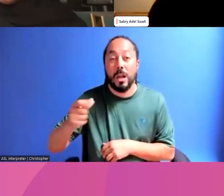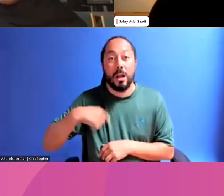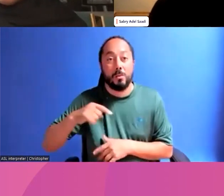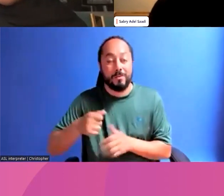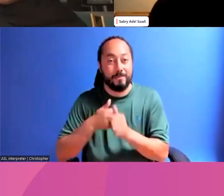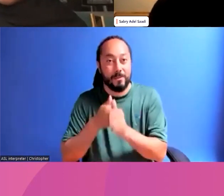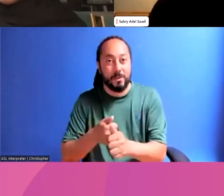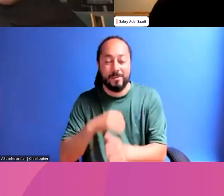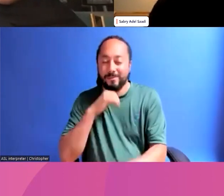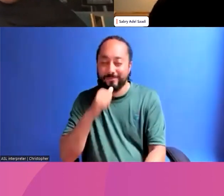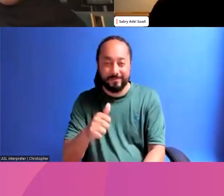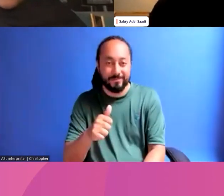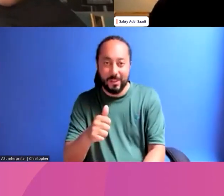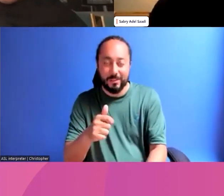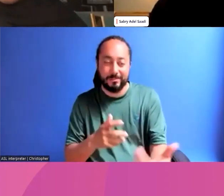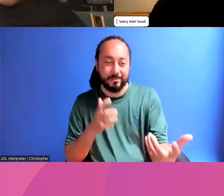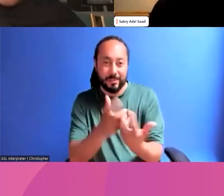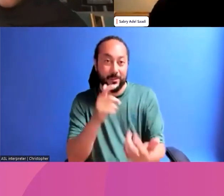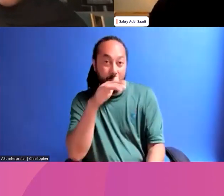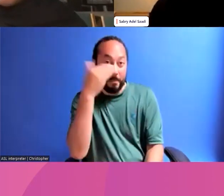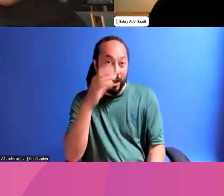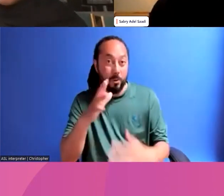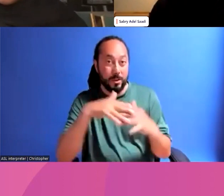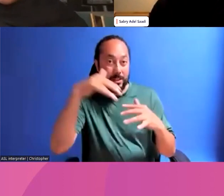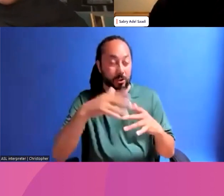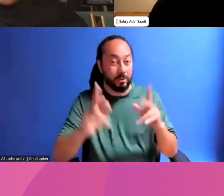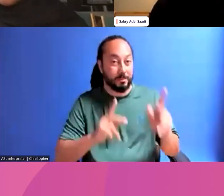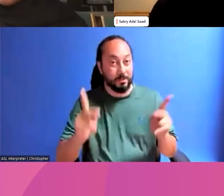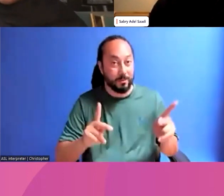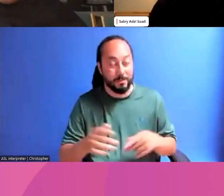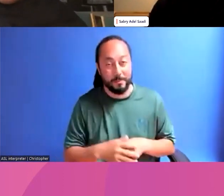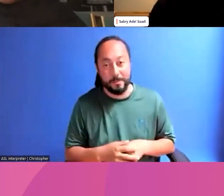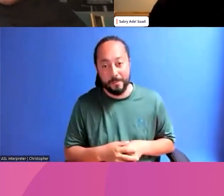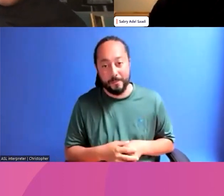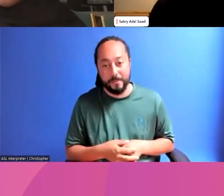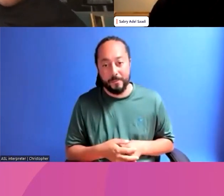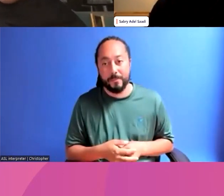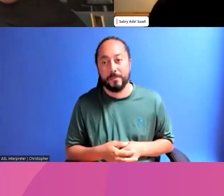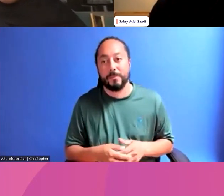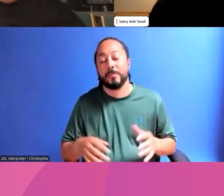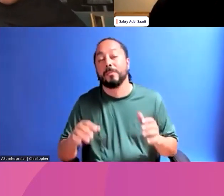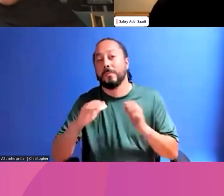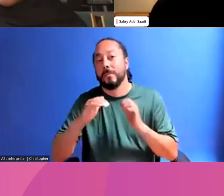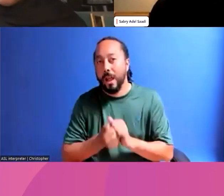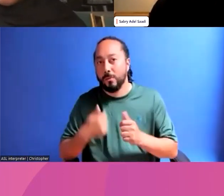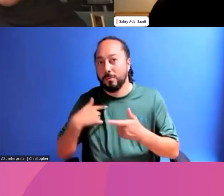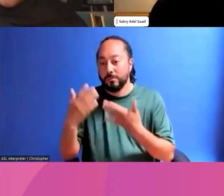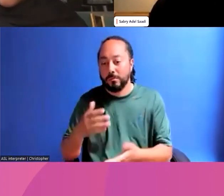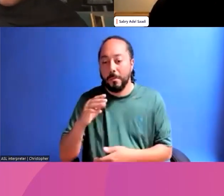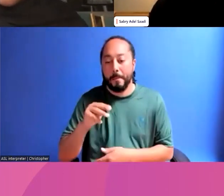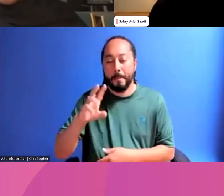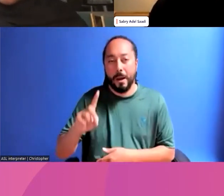created to account for like the needs of like Black or Indigenous populations. And so how do we come in with the mindfulness